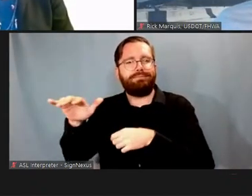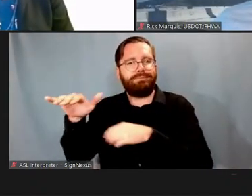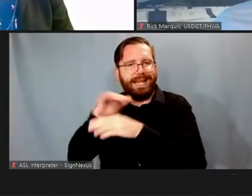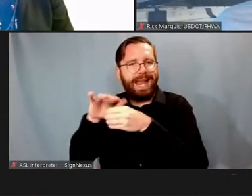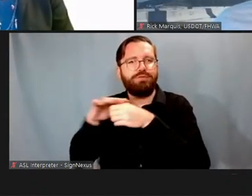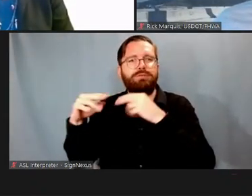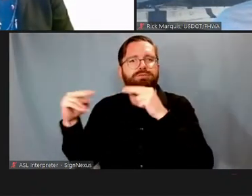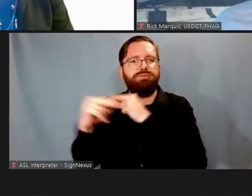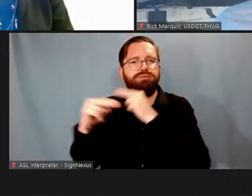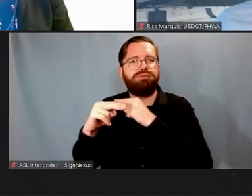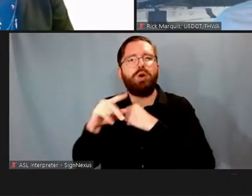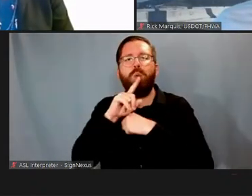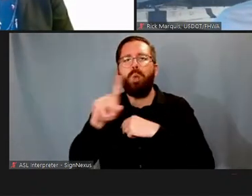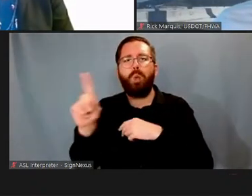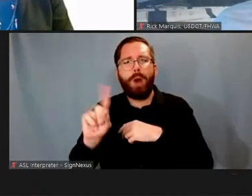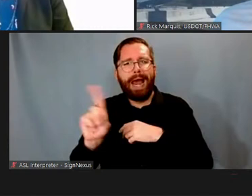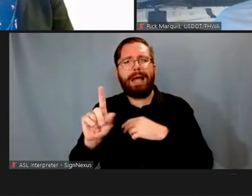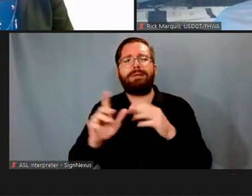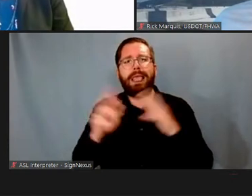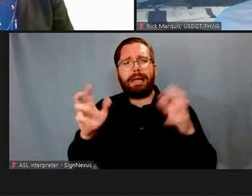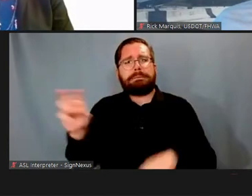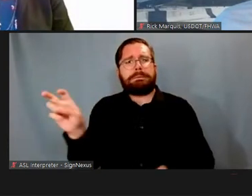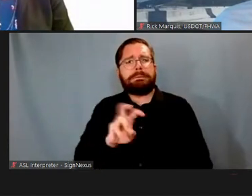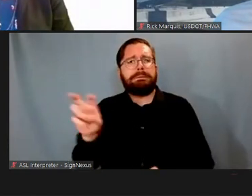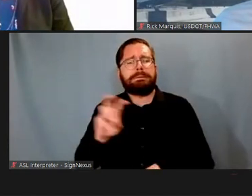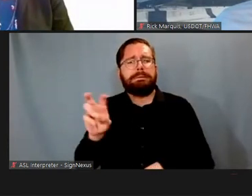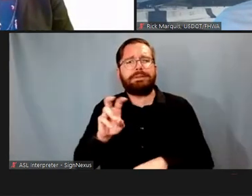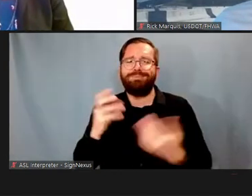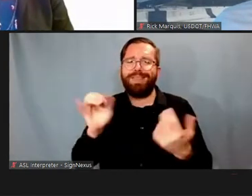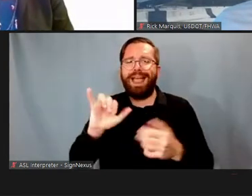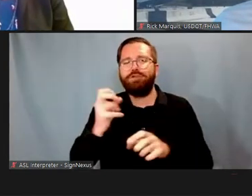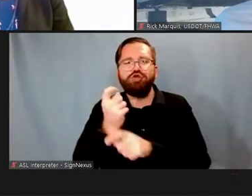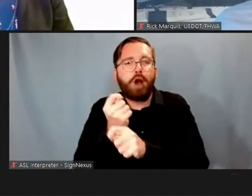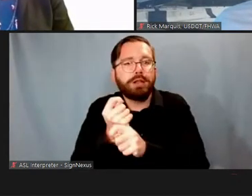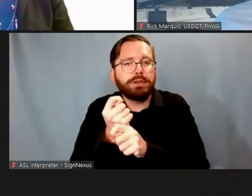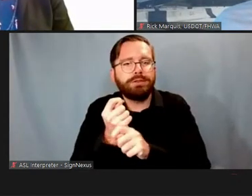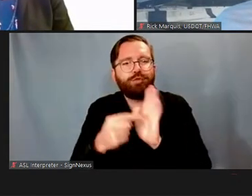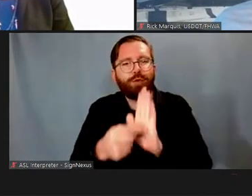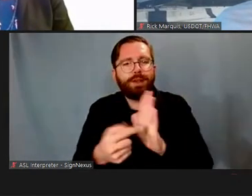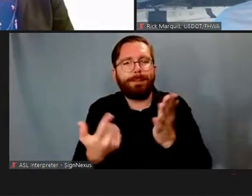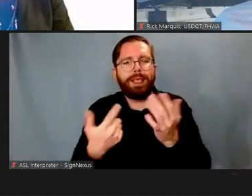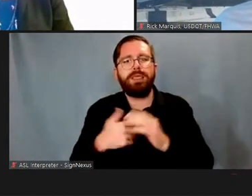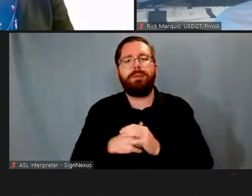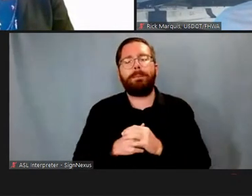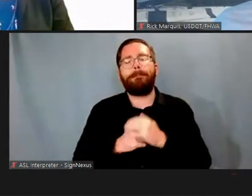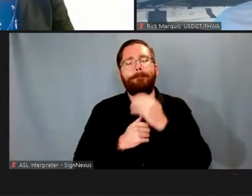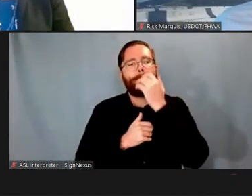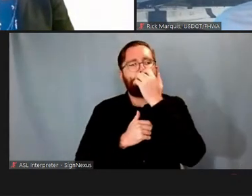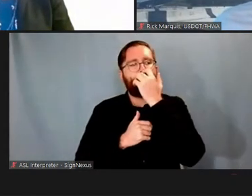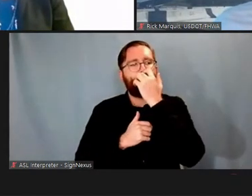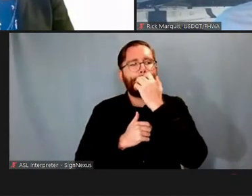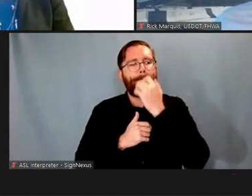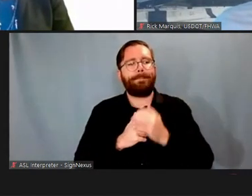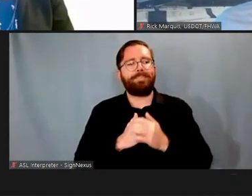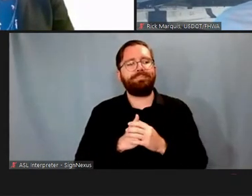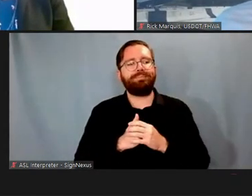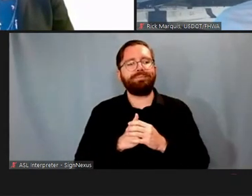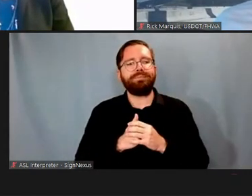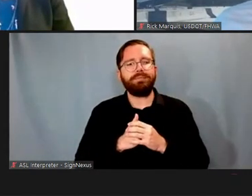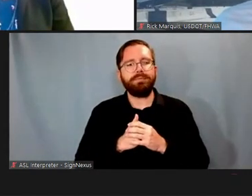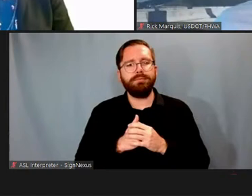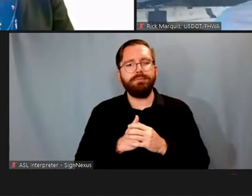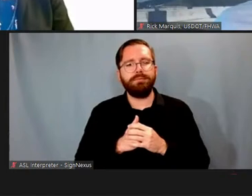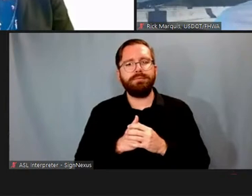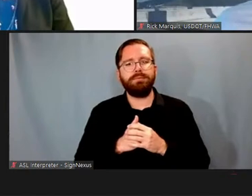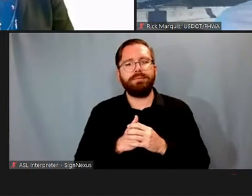transportation vehicles like trucks um and